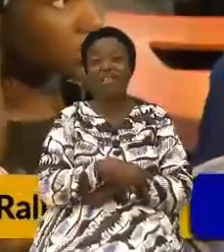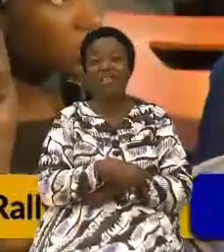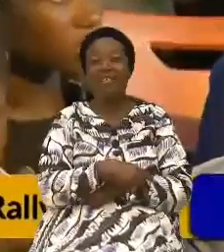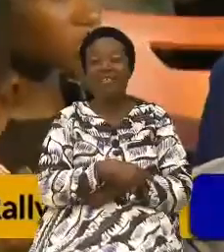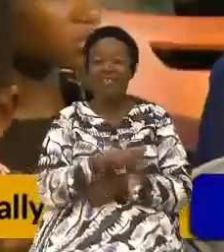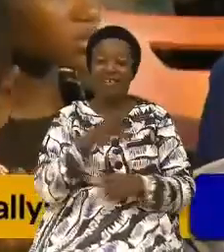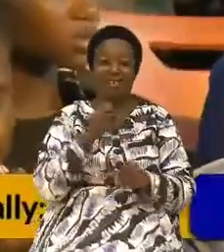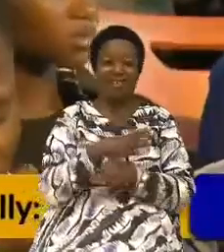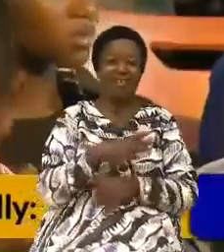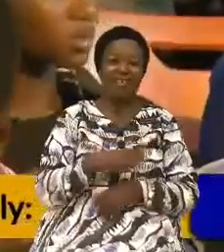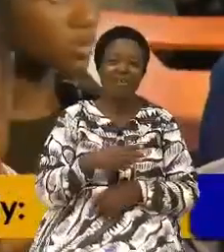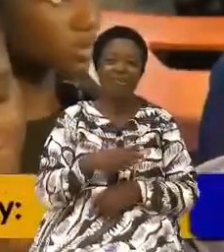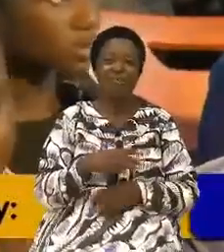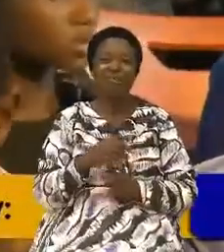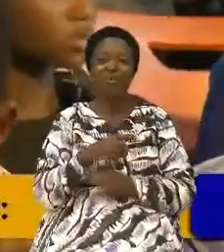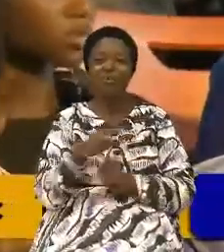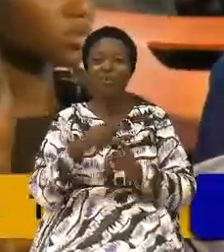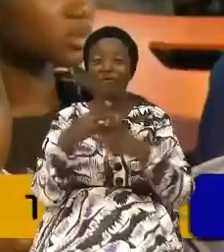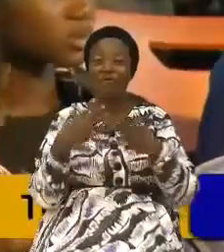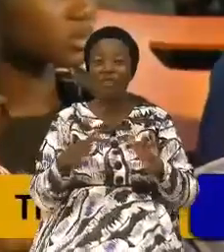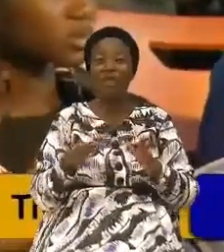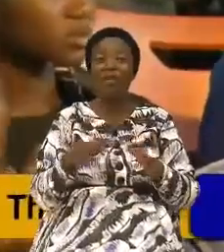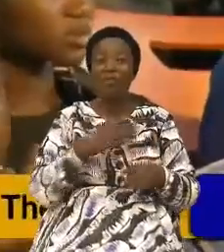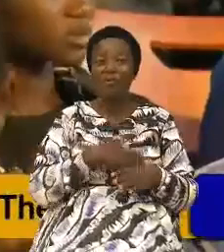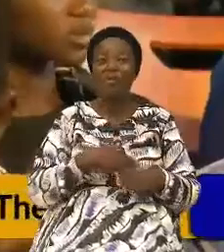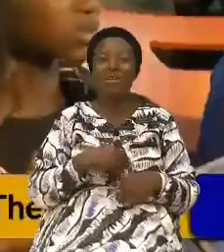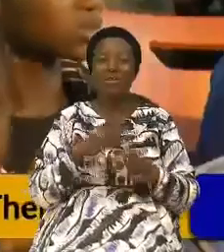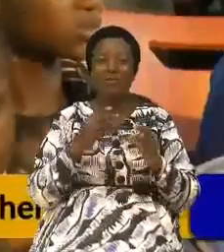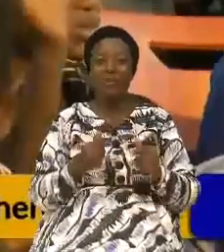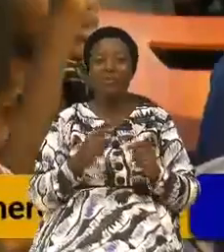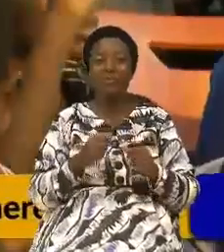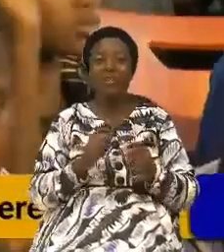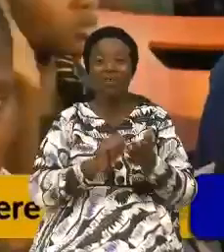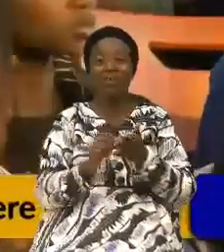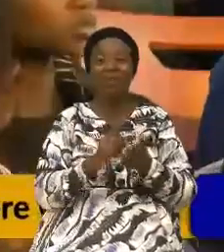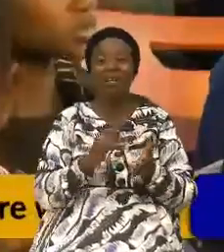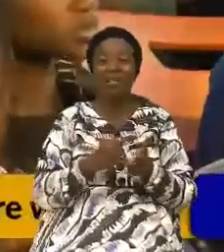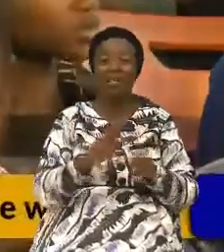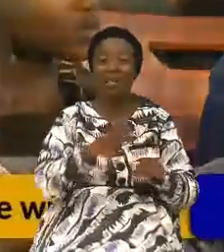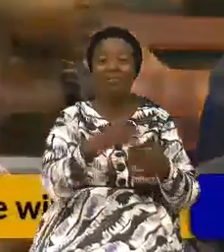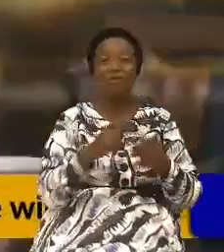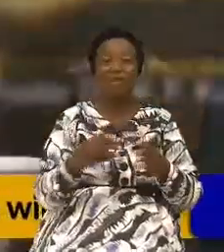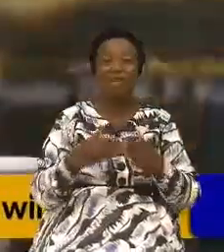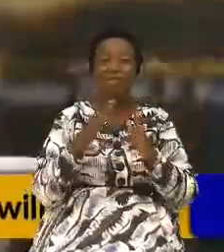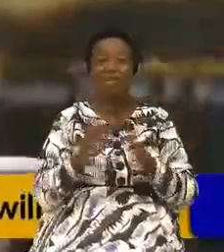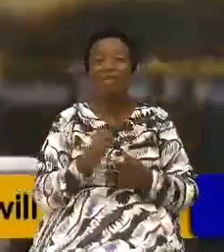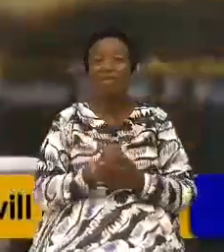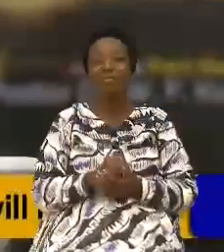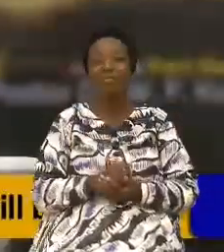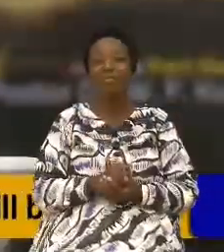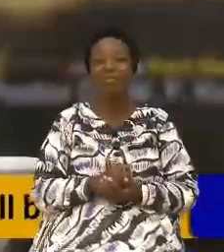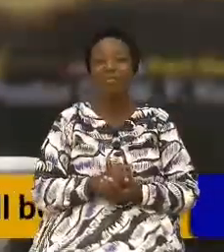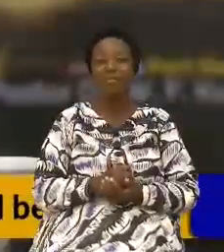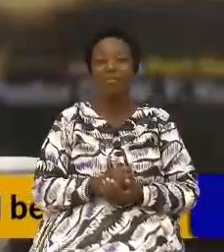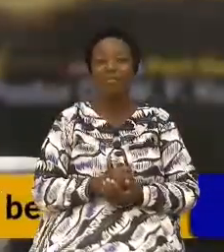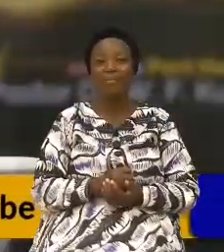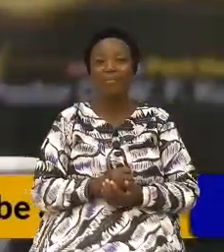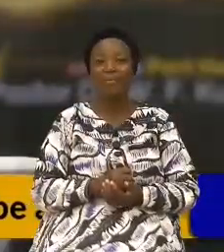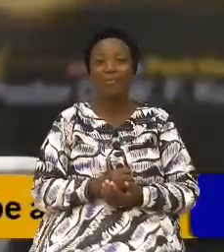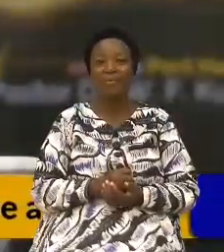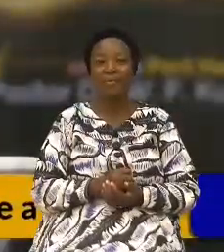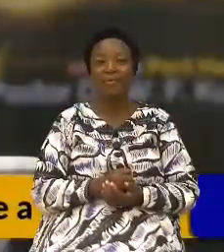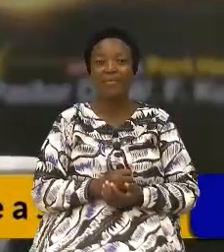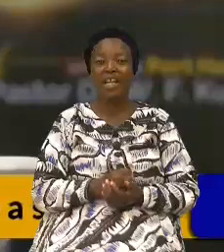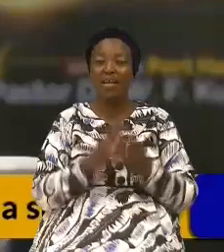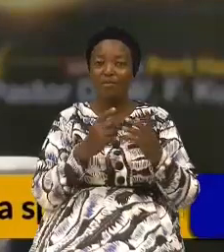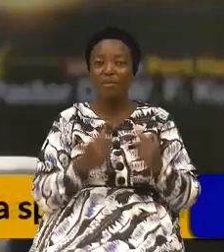Counselors, when you finish, please remember to give it to the supervisors so that we can attend to it. Immediately we